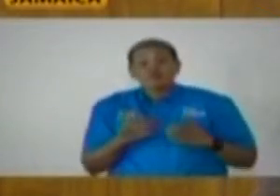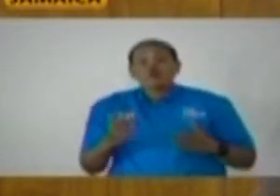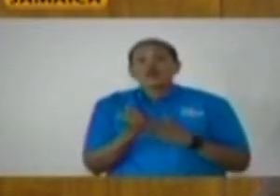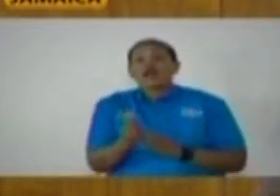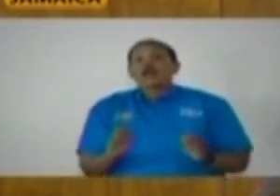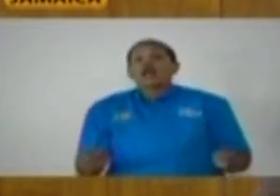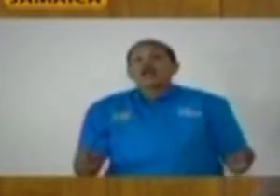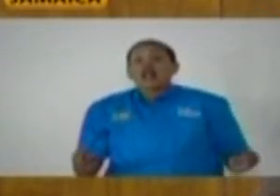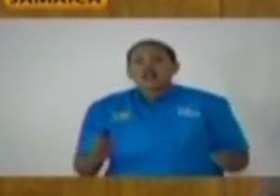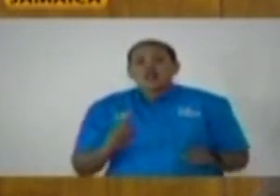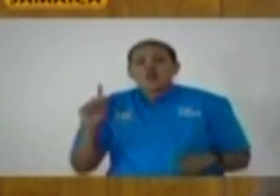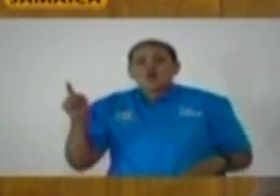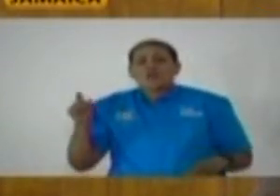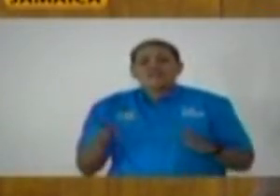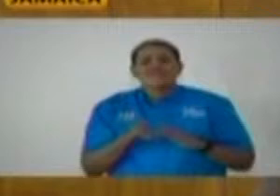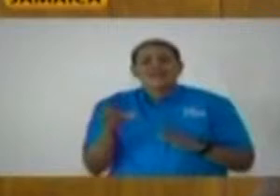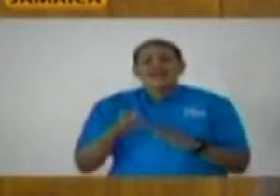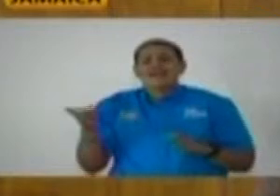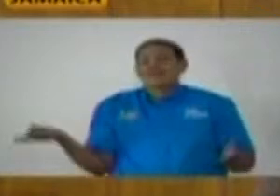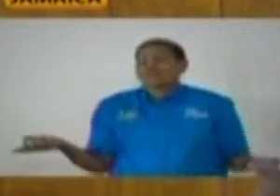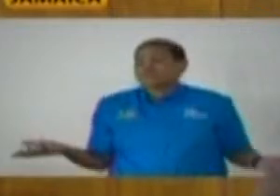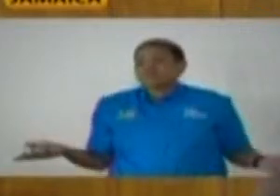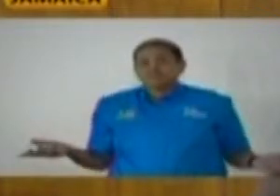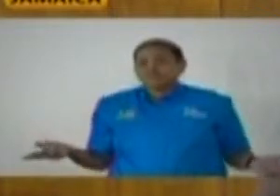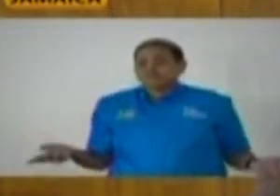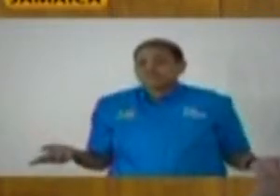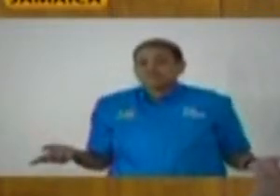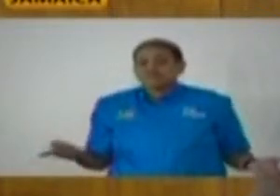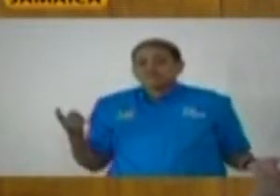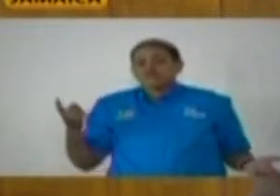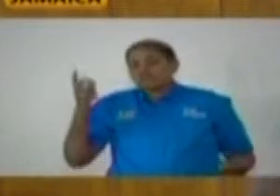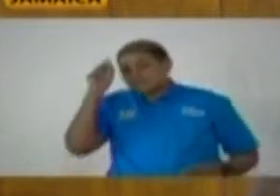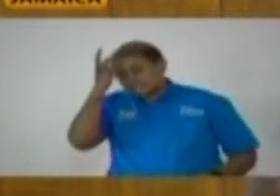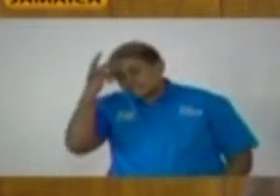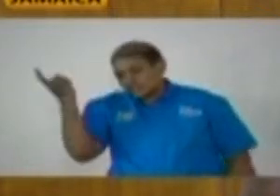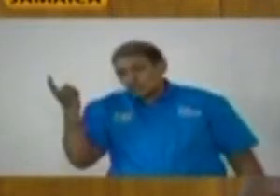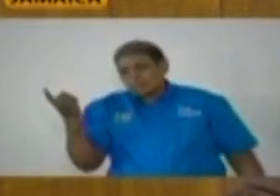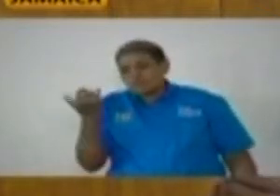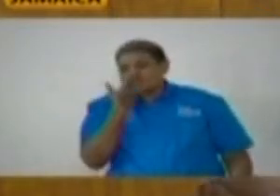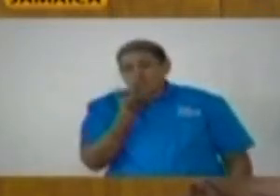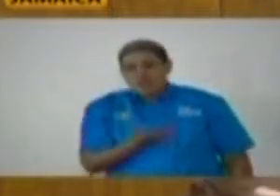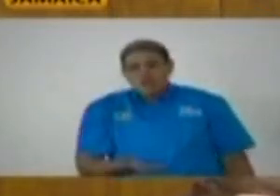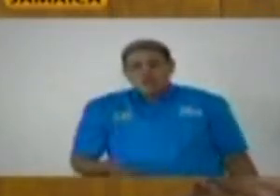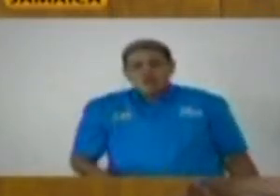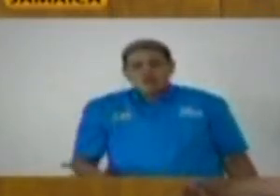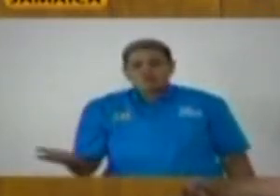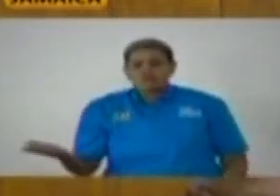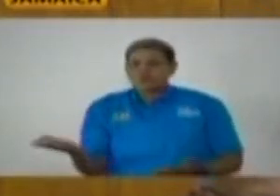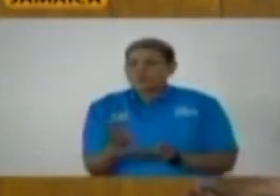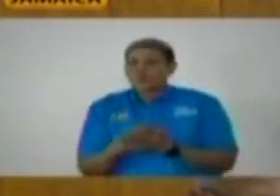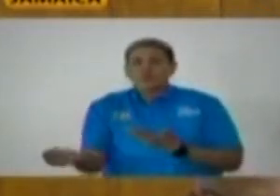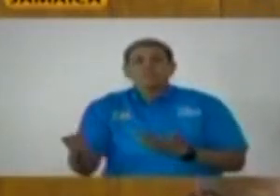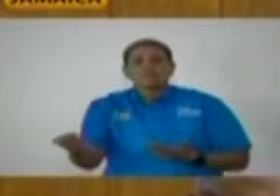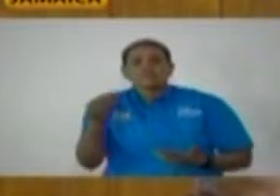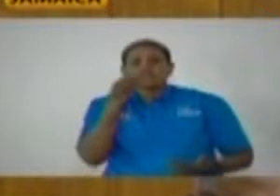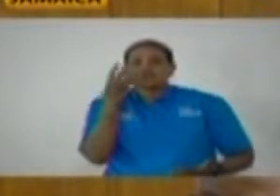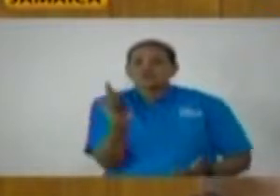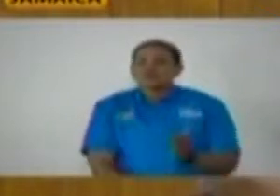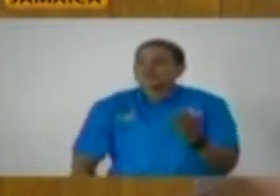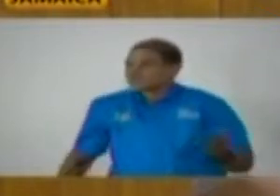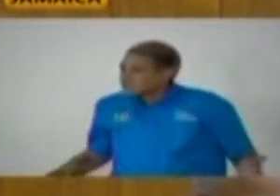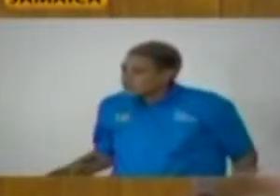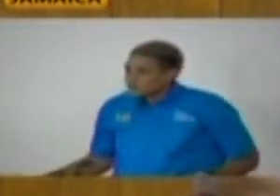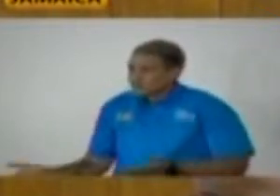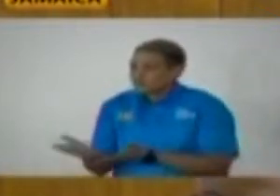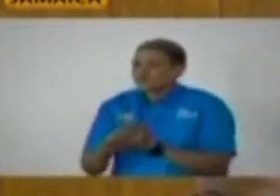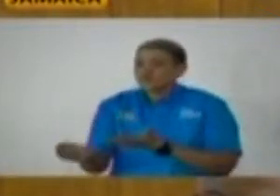guidance, only to find out that there is some disease, something which wipes out his crop. And when you wipe out him